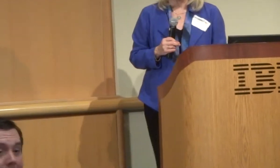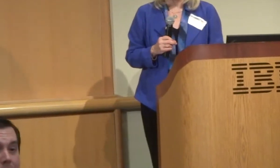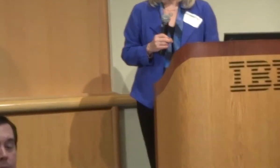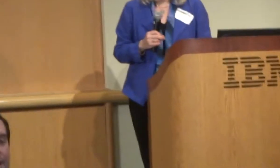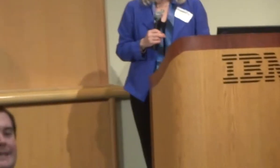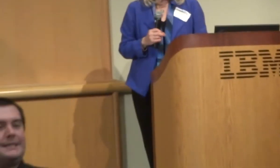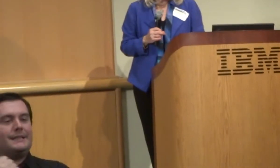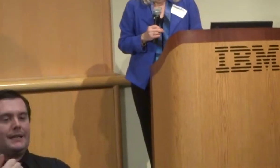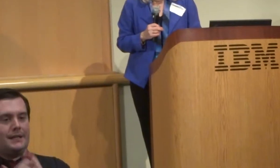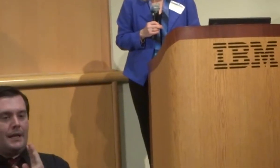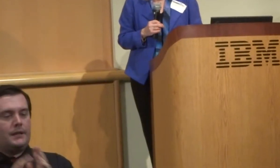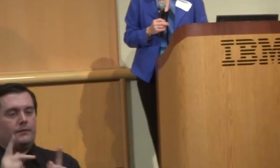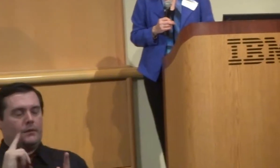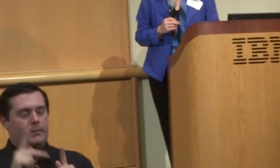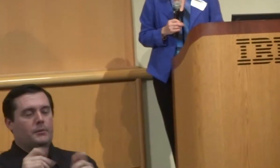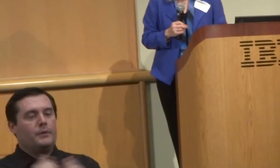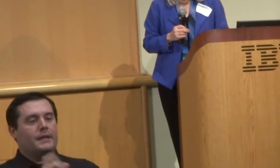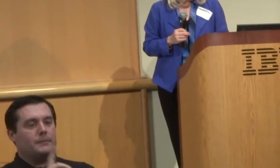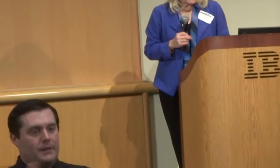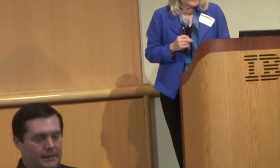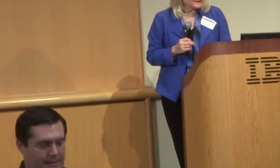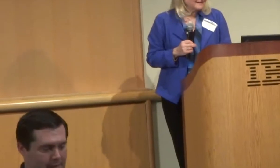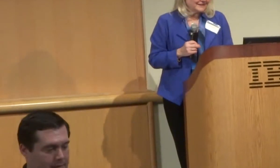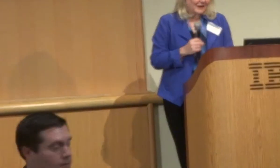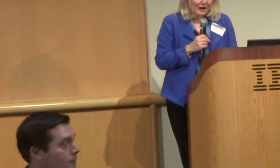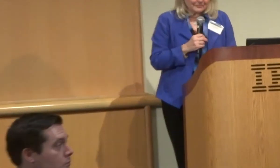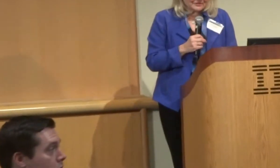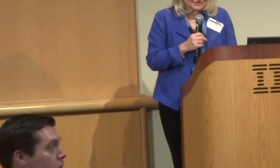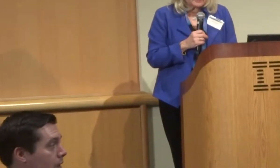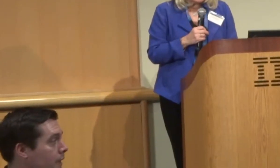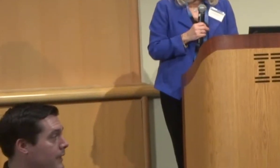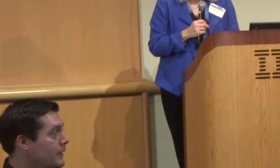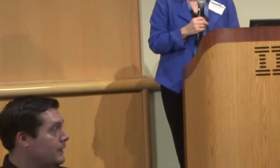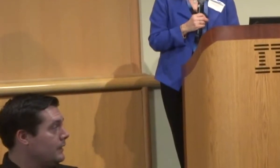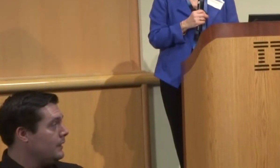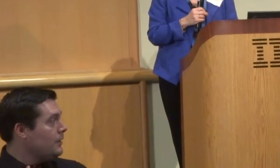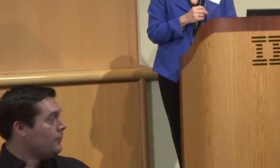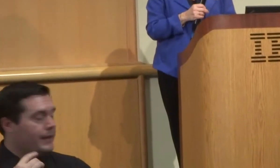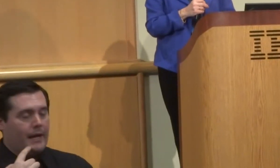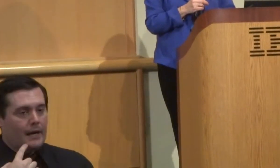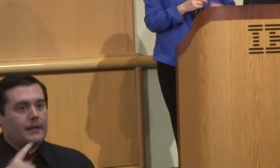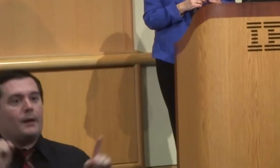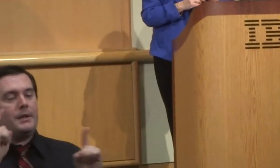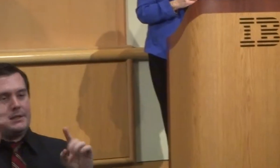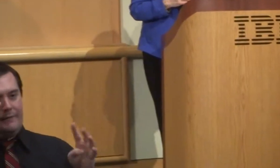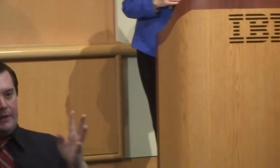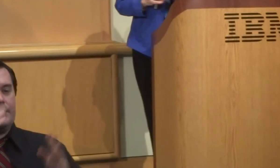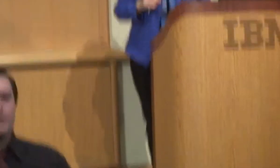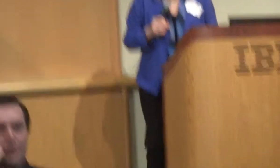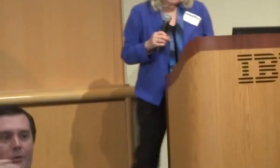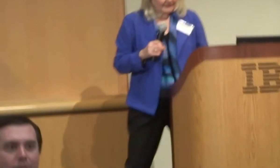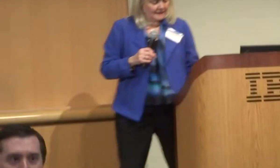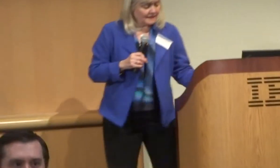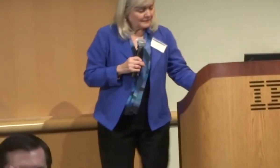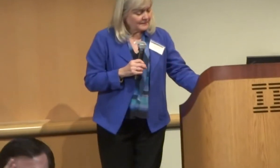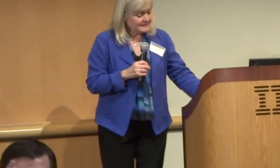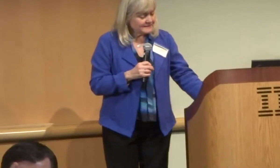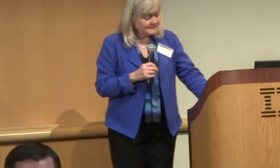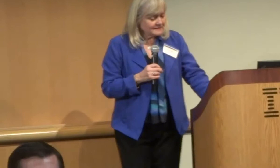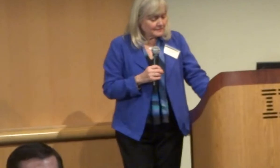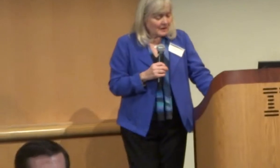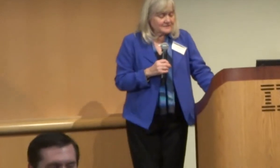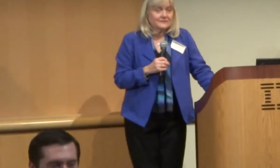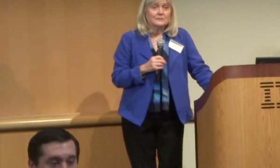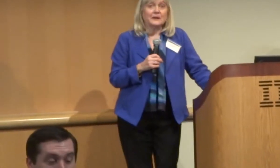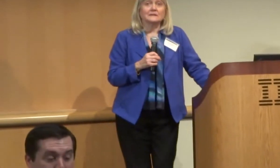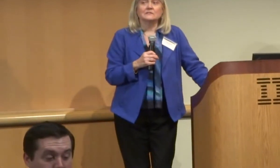assistive technology for people with disabilities. Rory's an accomplished inventor who knows the power of invention as